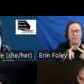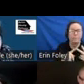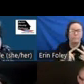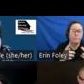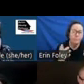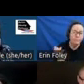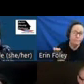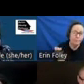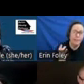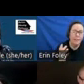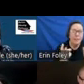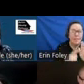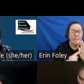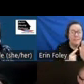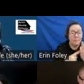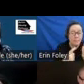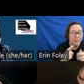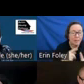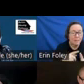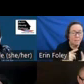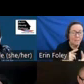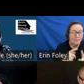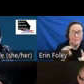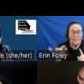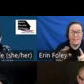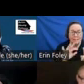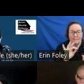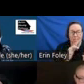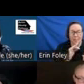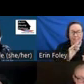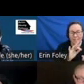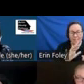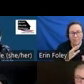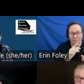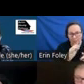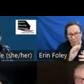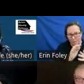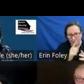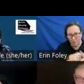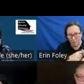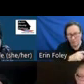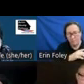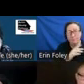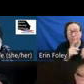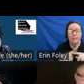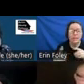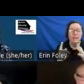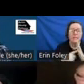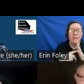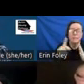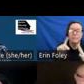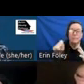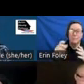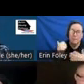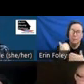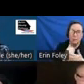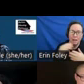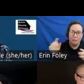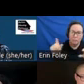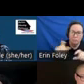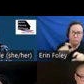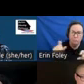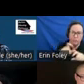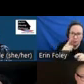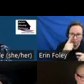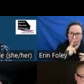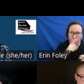Additionally, sometimes DDS will pay for utilities not included in the rent for those receiving individual supports. Another